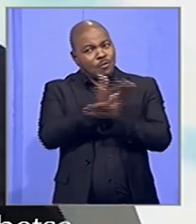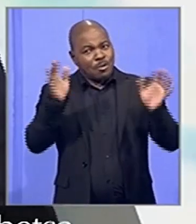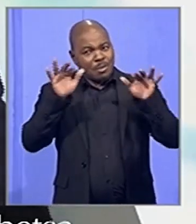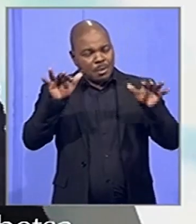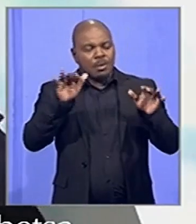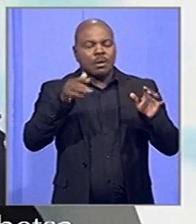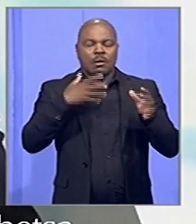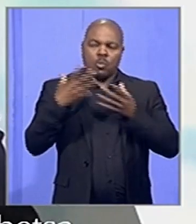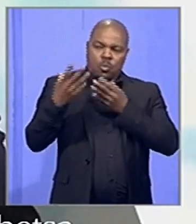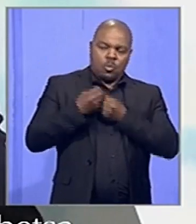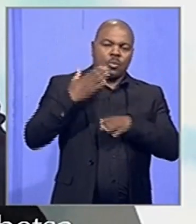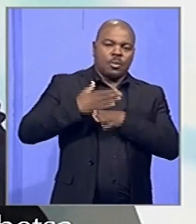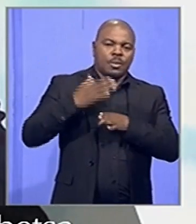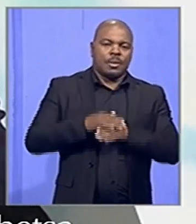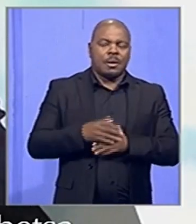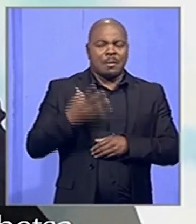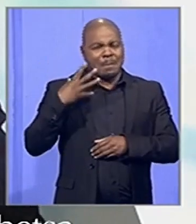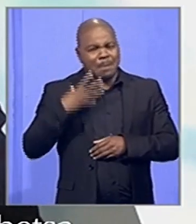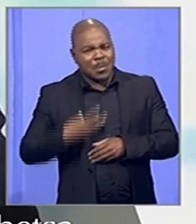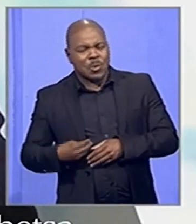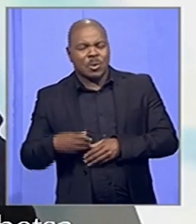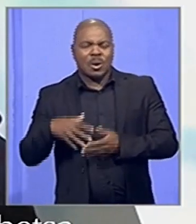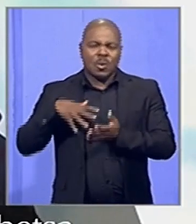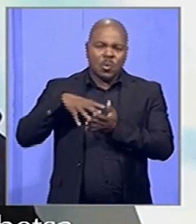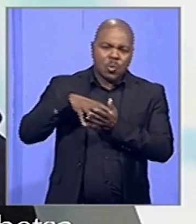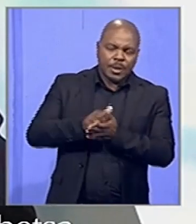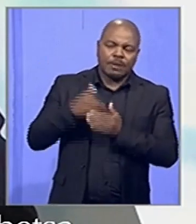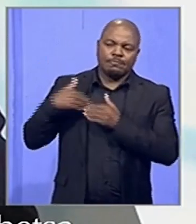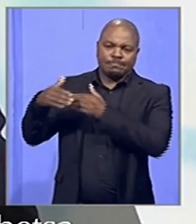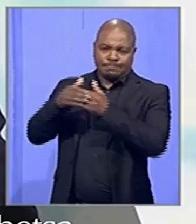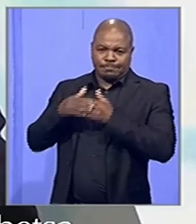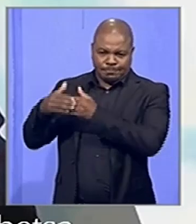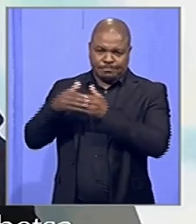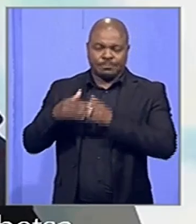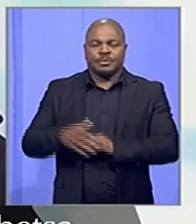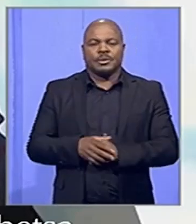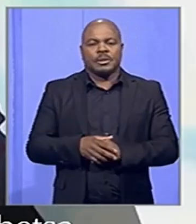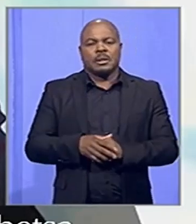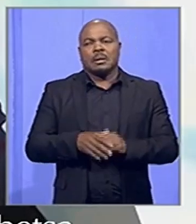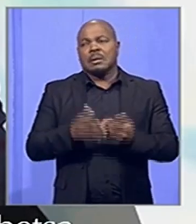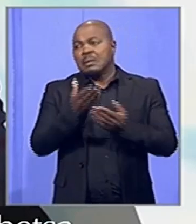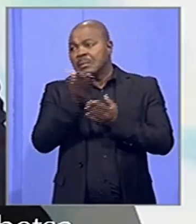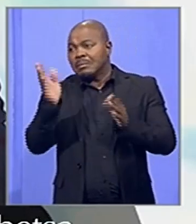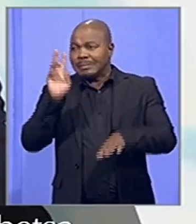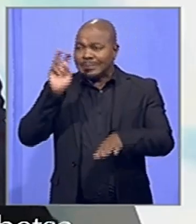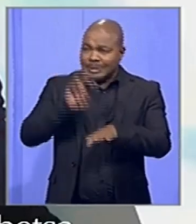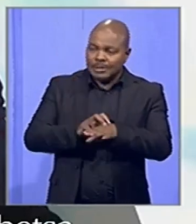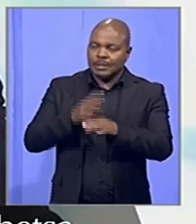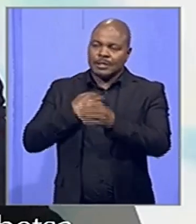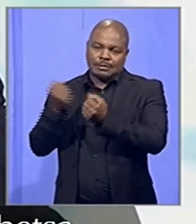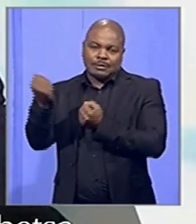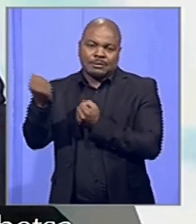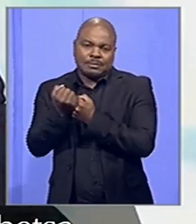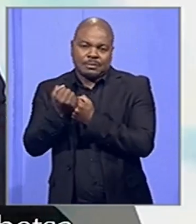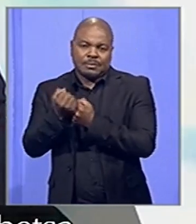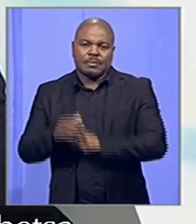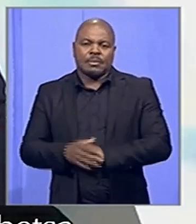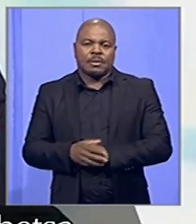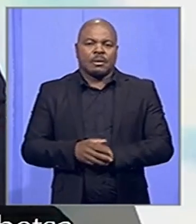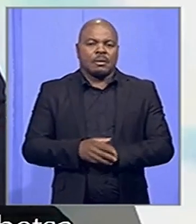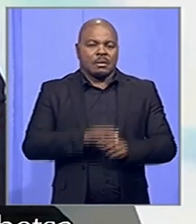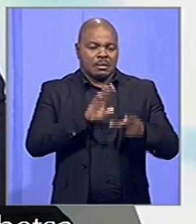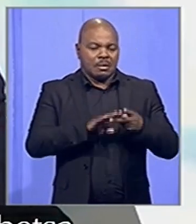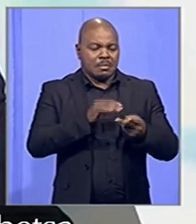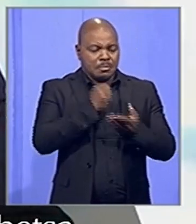care for the poor, the vulnerable, and to support all those who are in need, and to make our